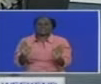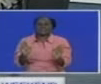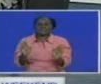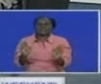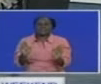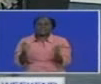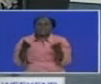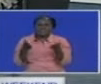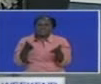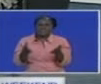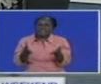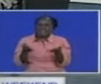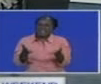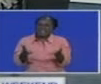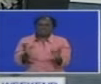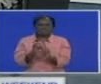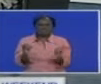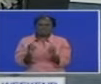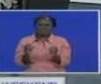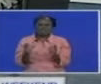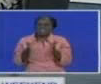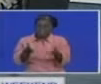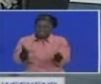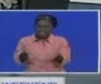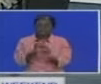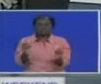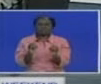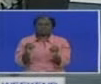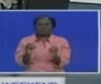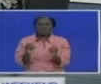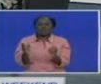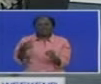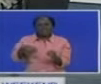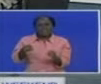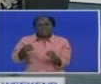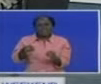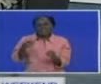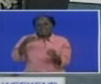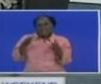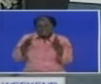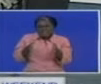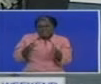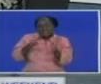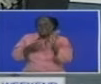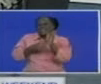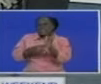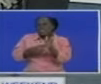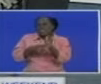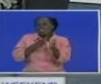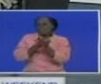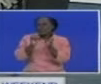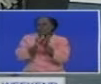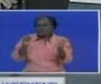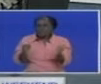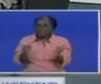which is actually not even there, the assertiveness that we are talking about. Because we have, assertiveness is seen through an impact. What you are